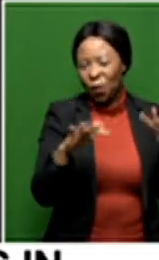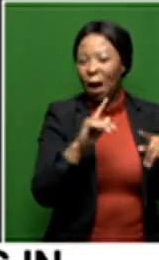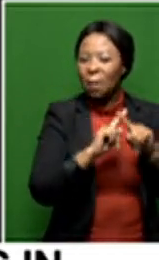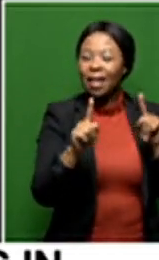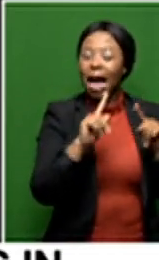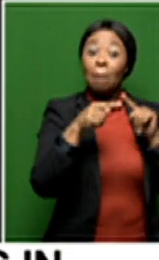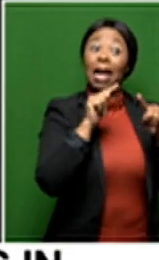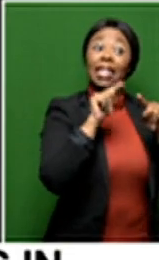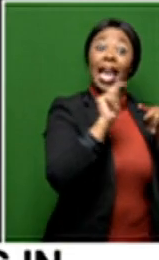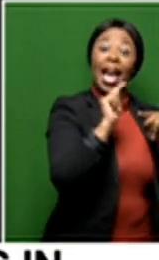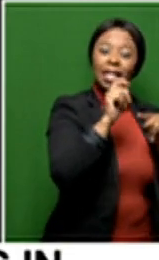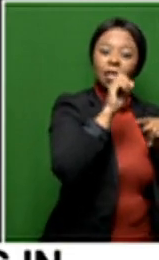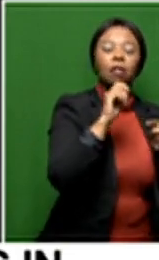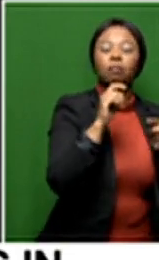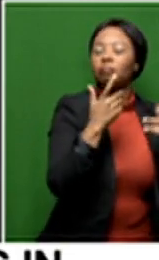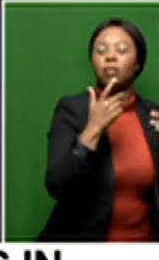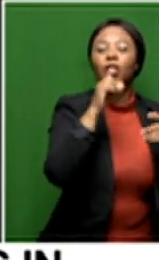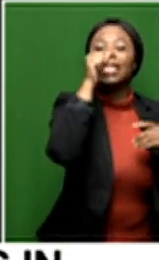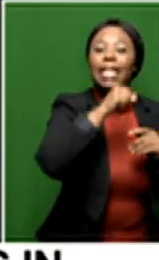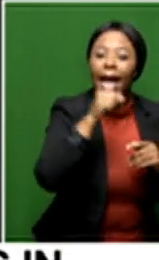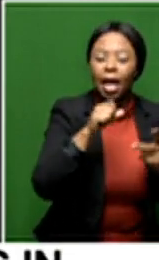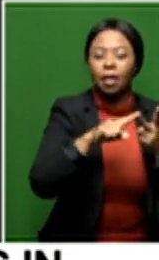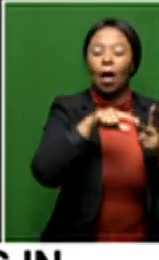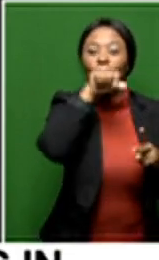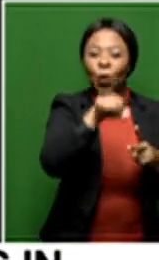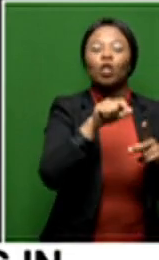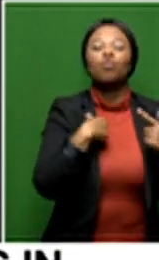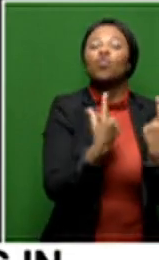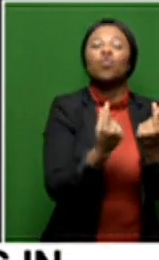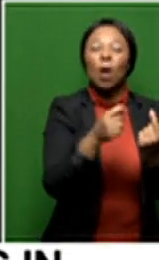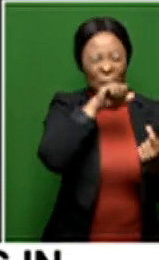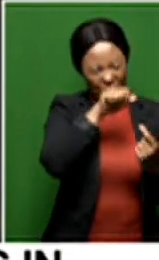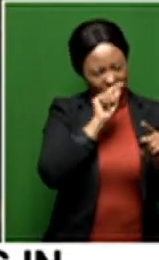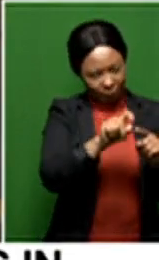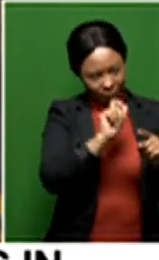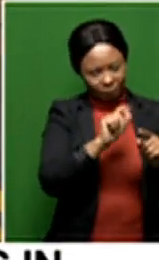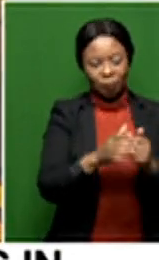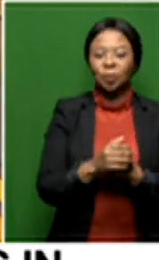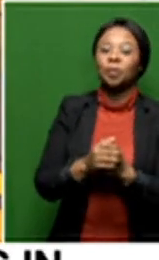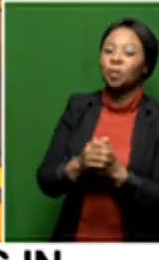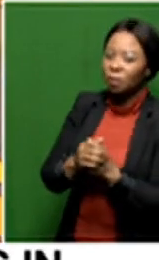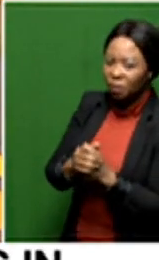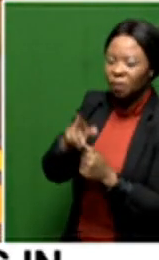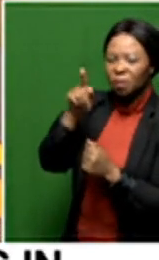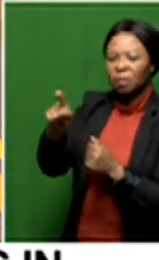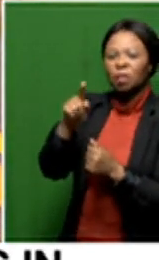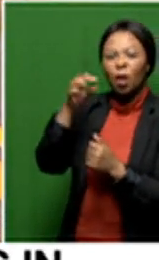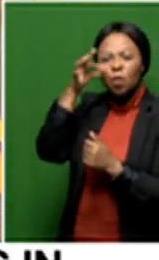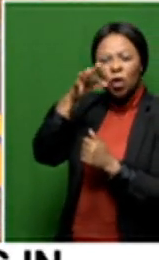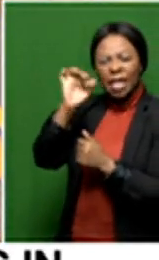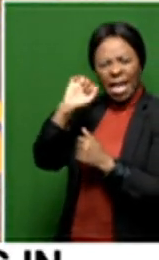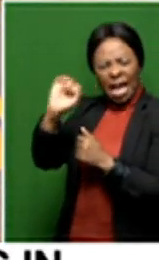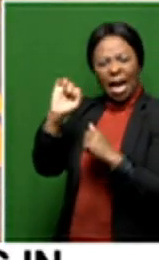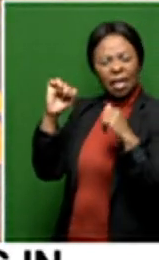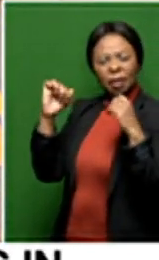never about that. It was always about singing the gospel and loving what I'm doing. And just when you look back at your music career, what would